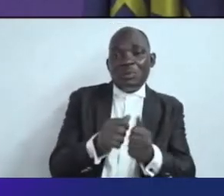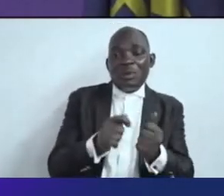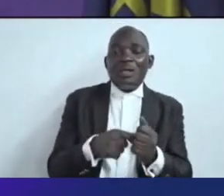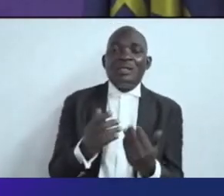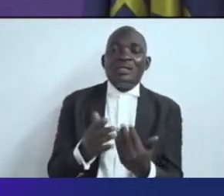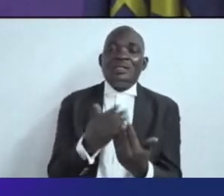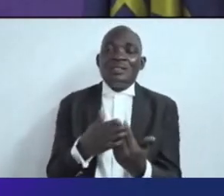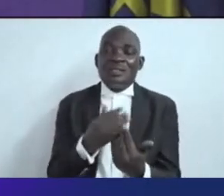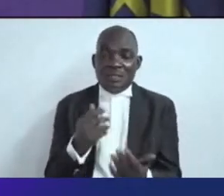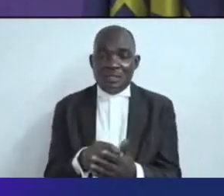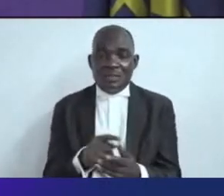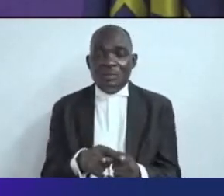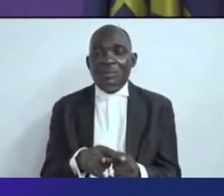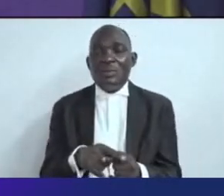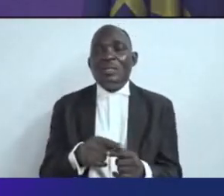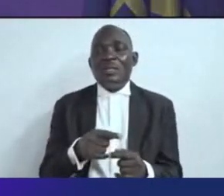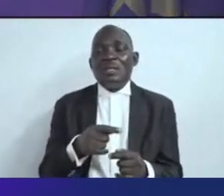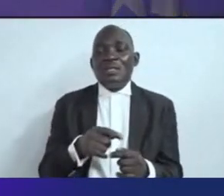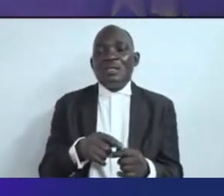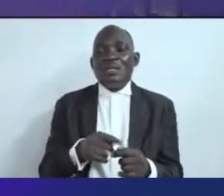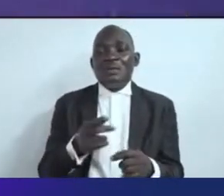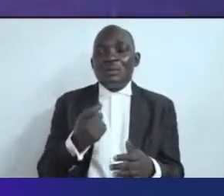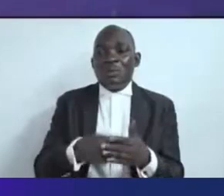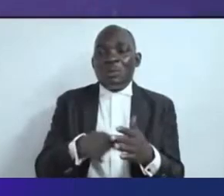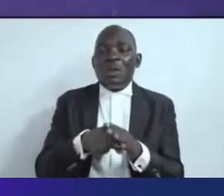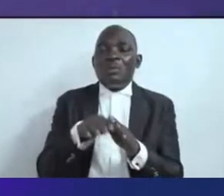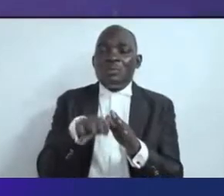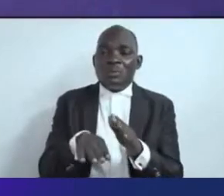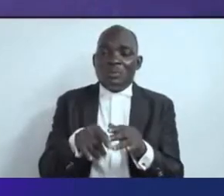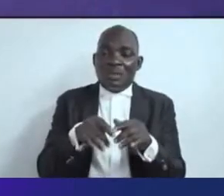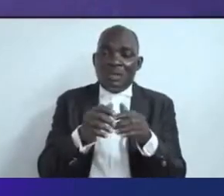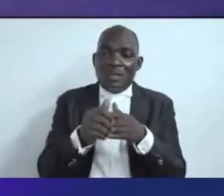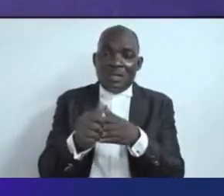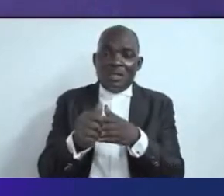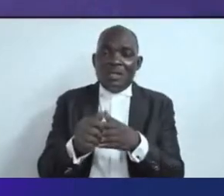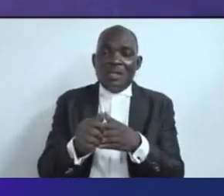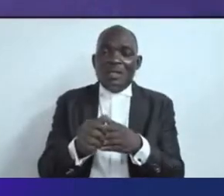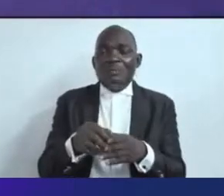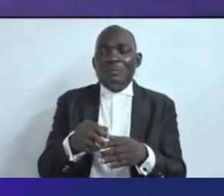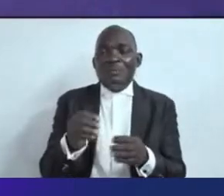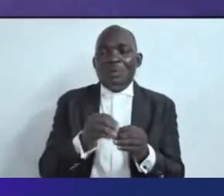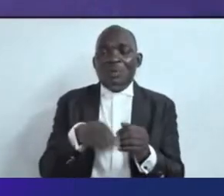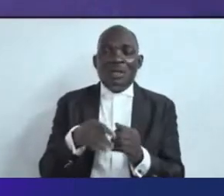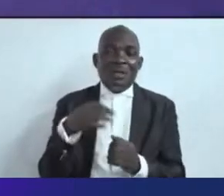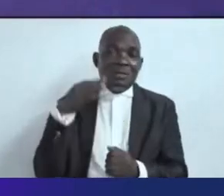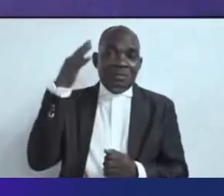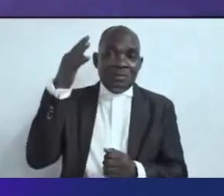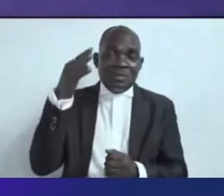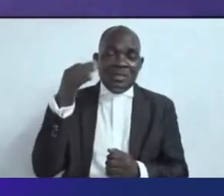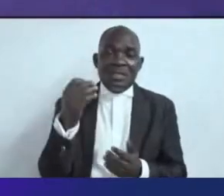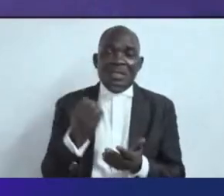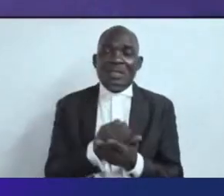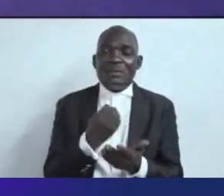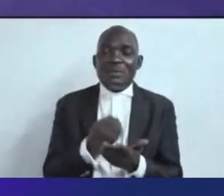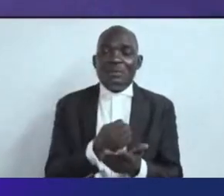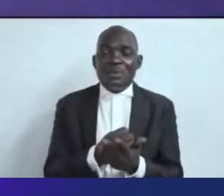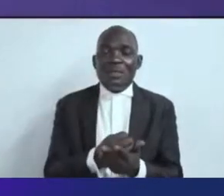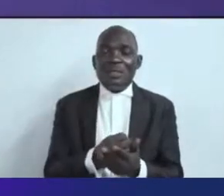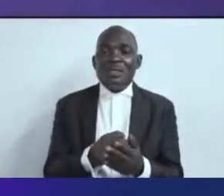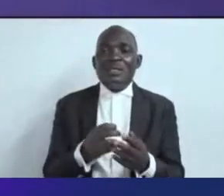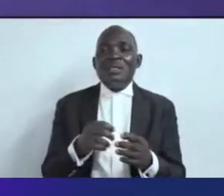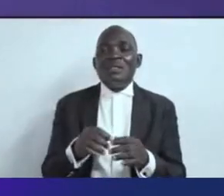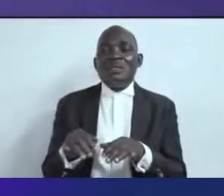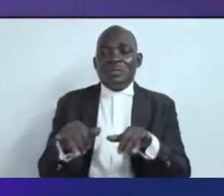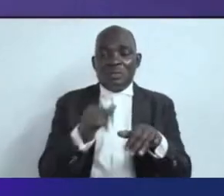easing inflationary pressures, which has led to optimism about future economic conditions.